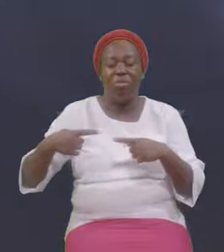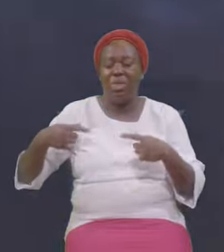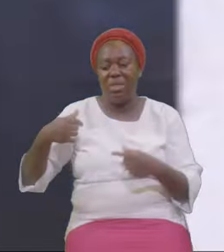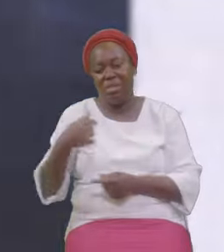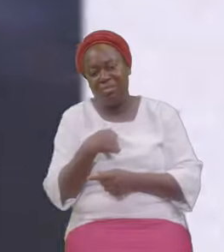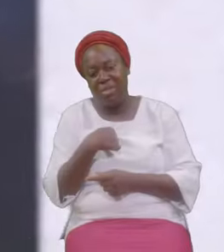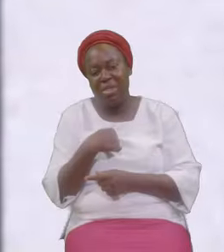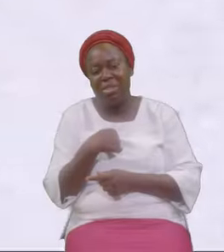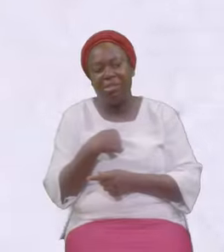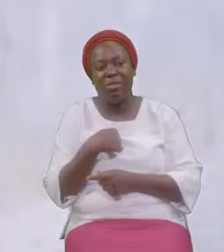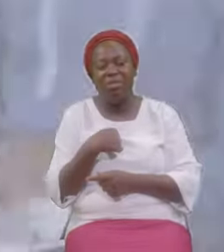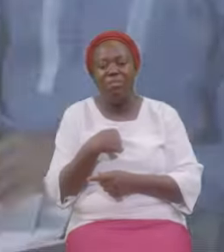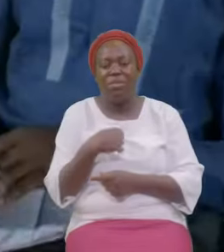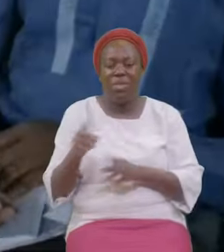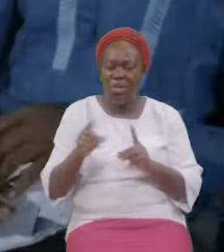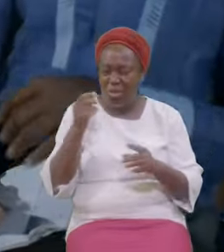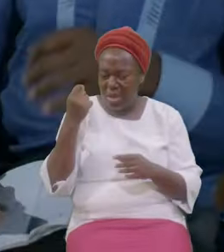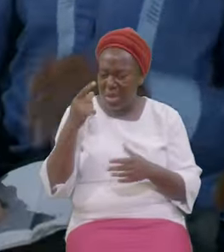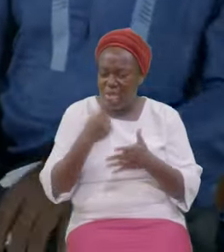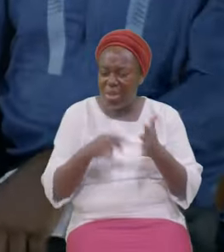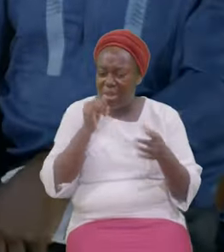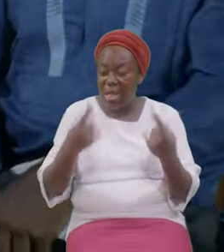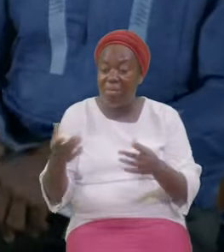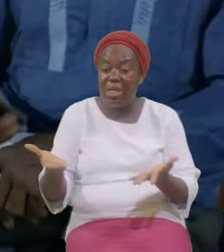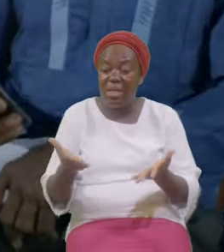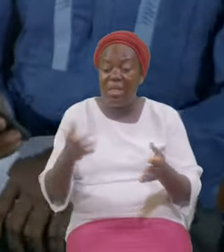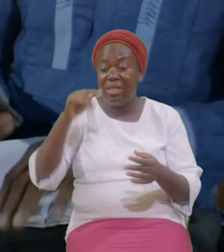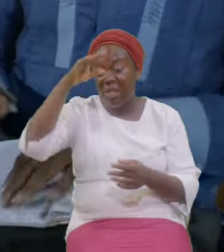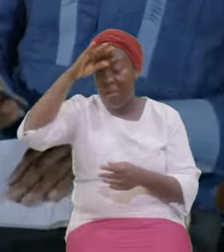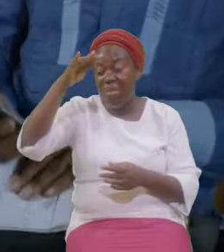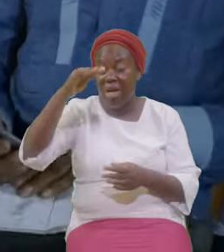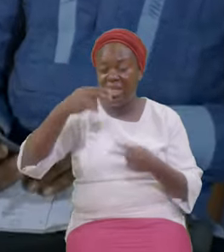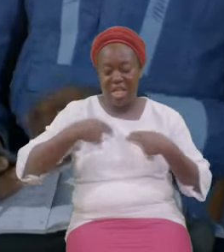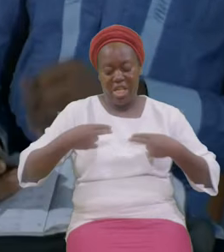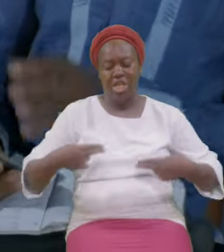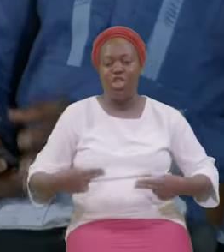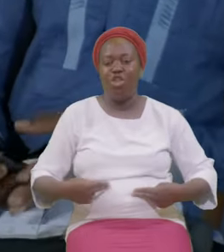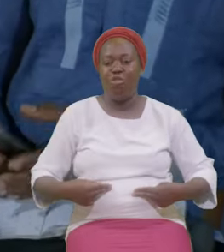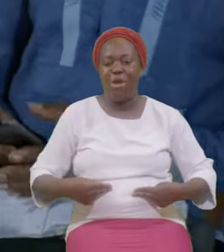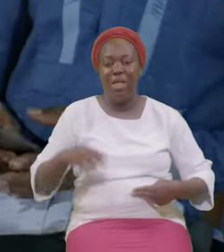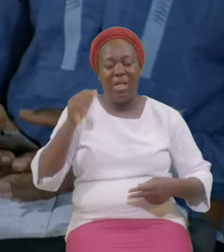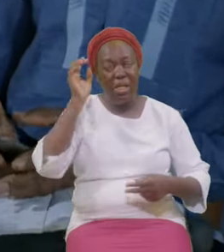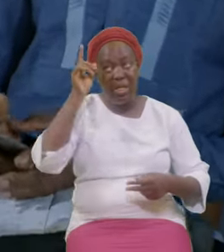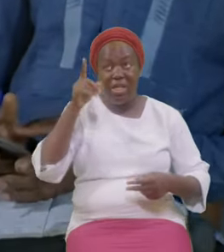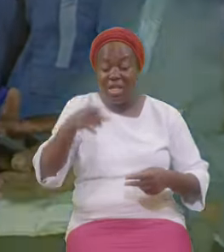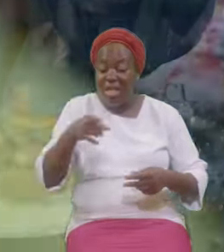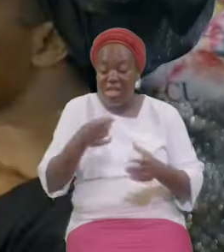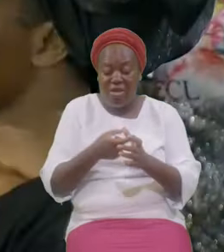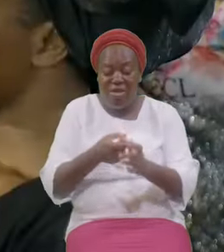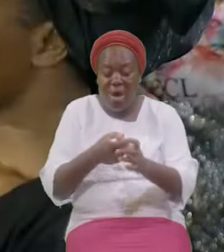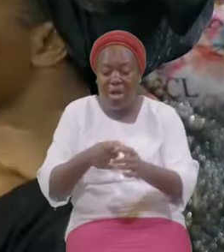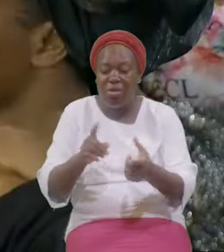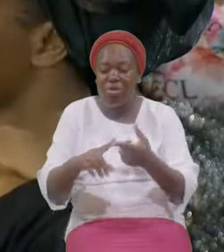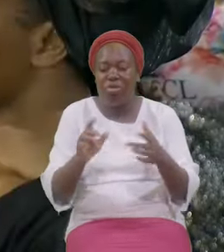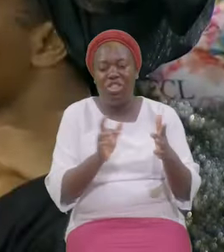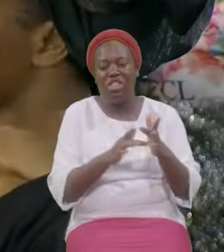what's taking place here? The man, human, he ran towards Jesus. A